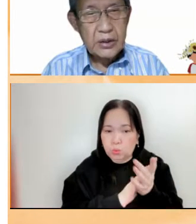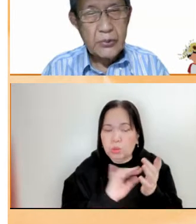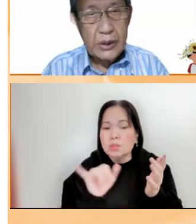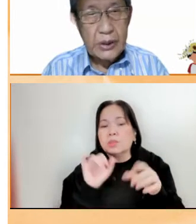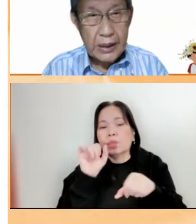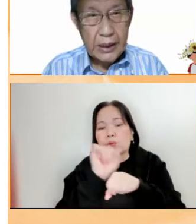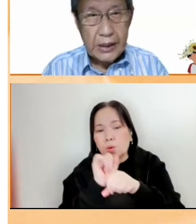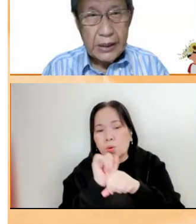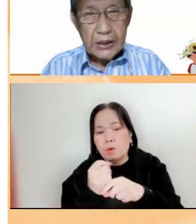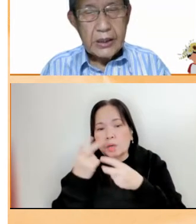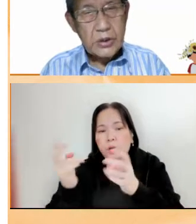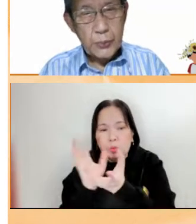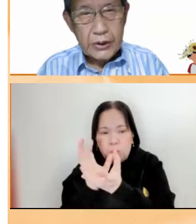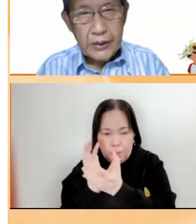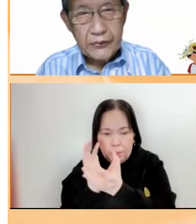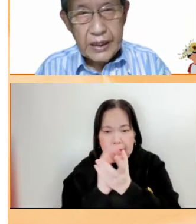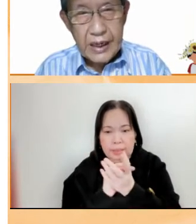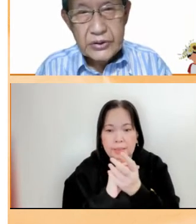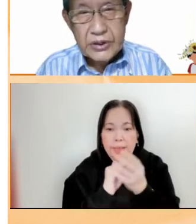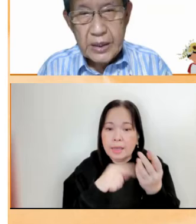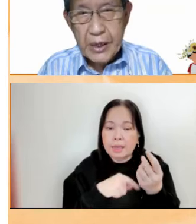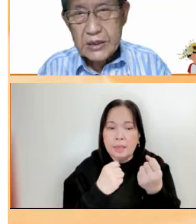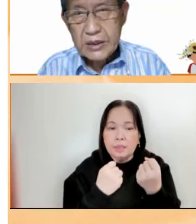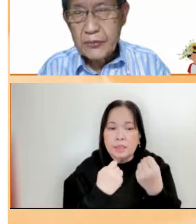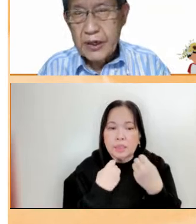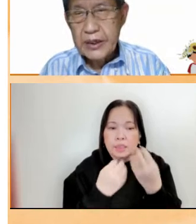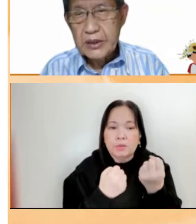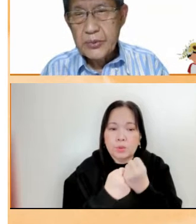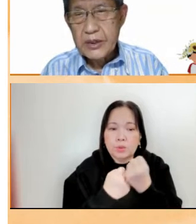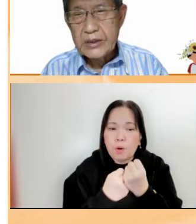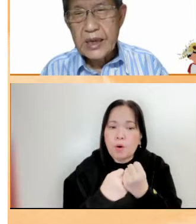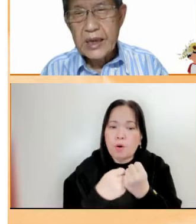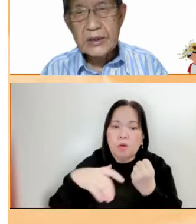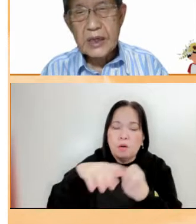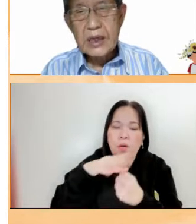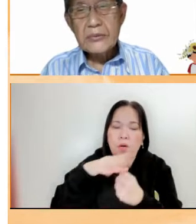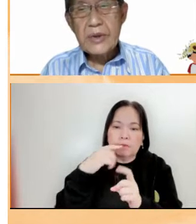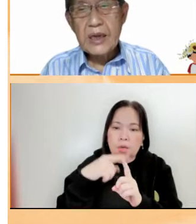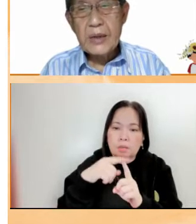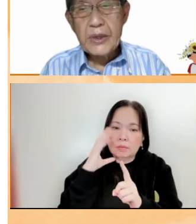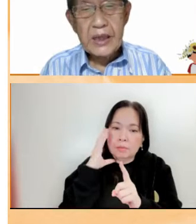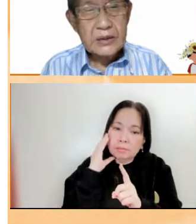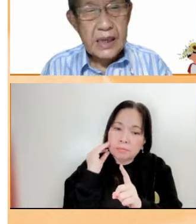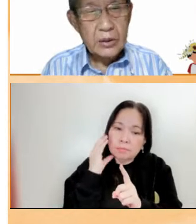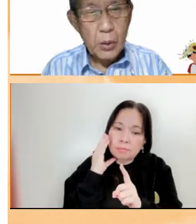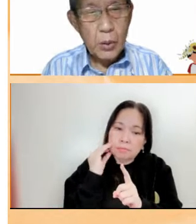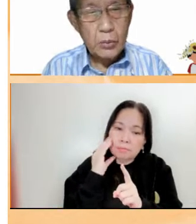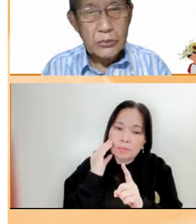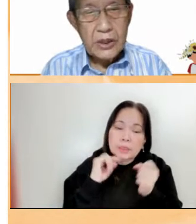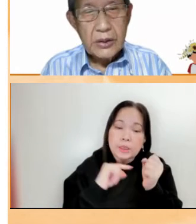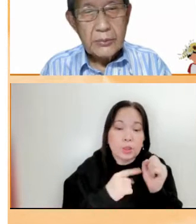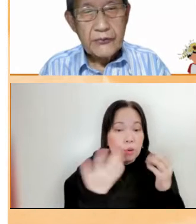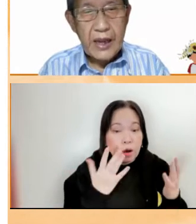in the community. A supportive relationship, positive learning experiences really begins at